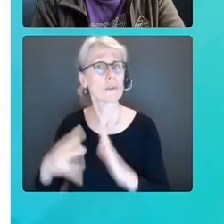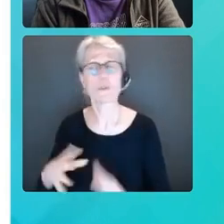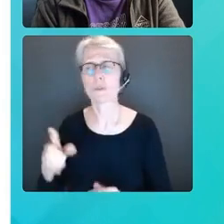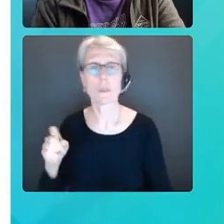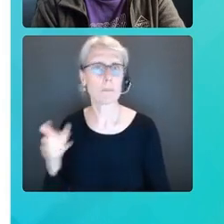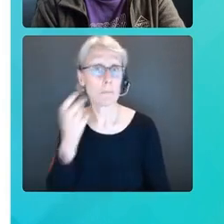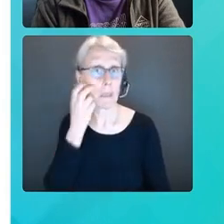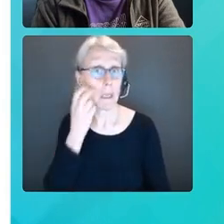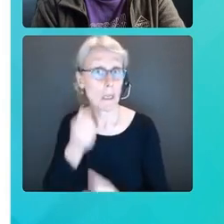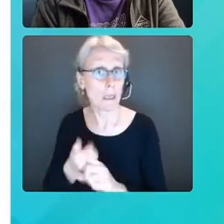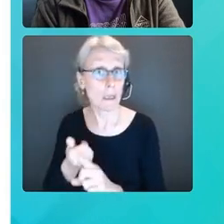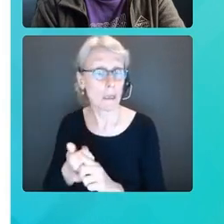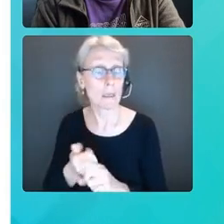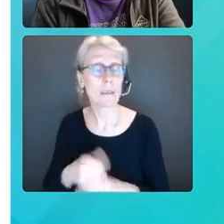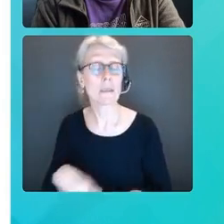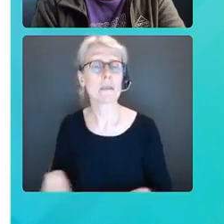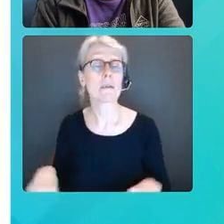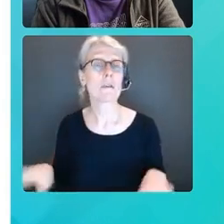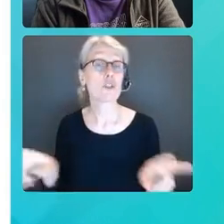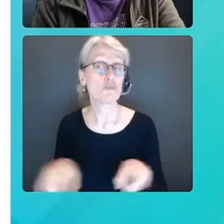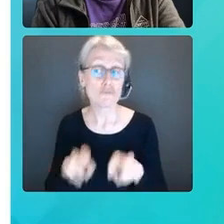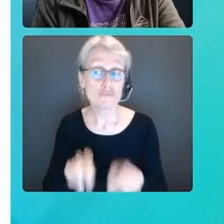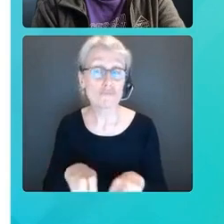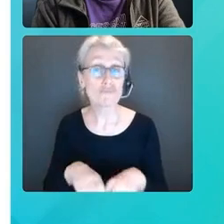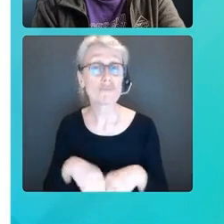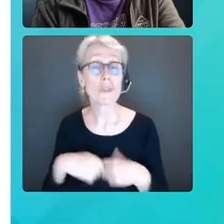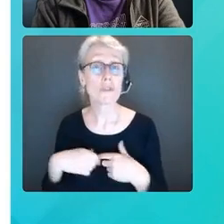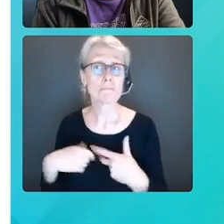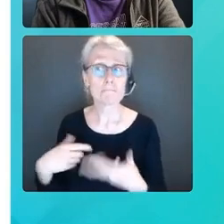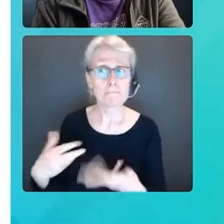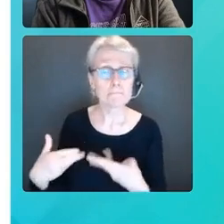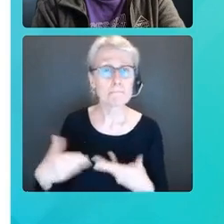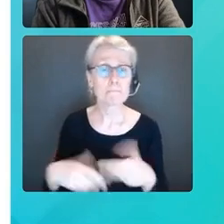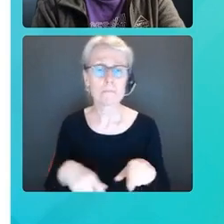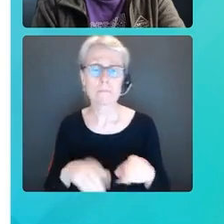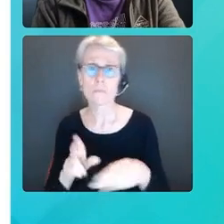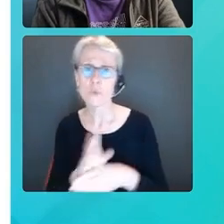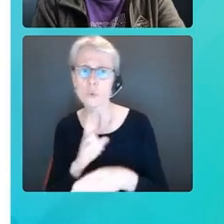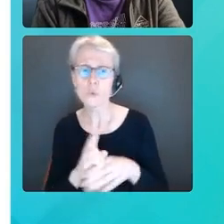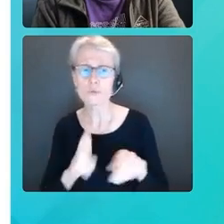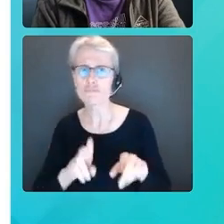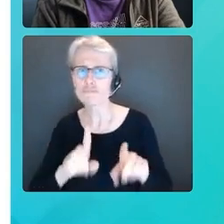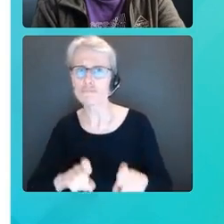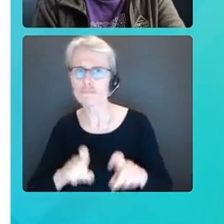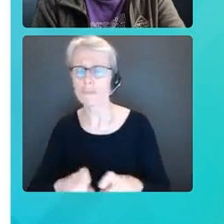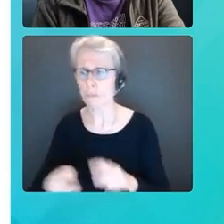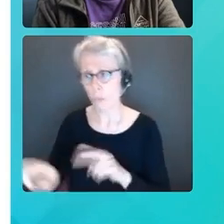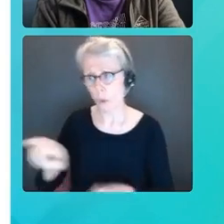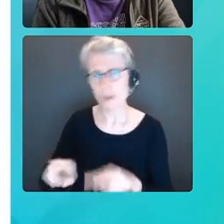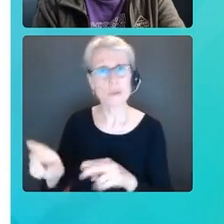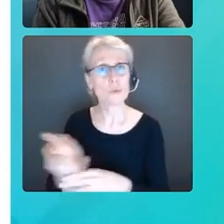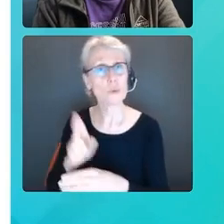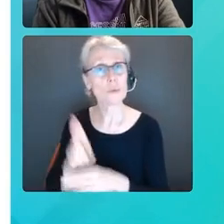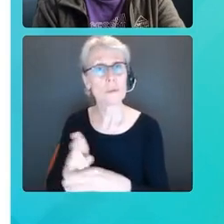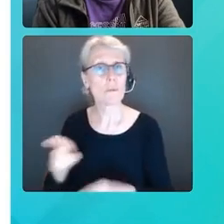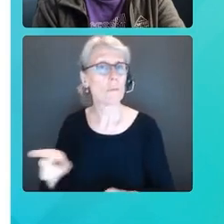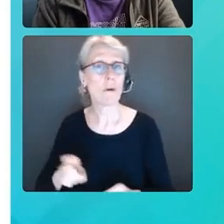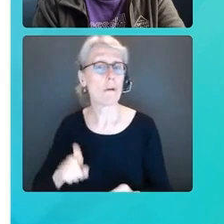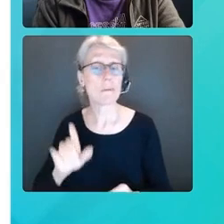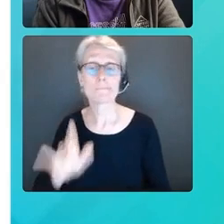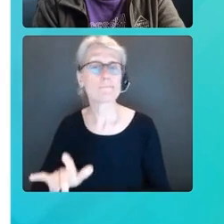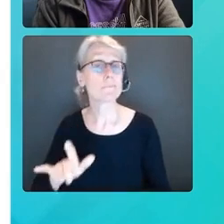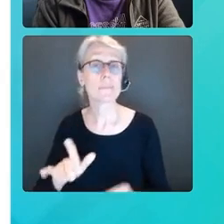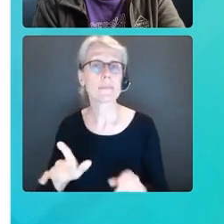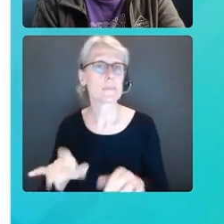mean, I've spent hundreds of hours sitting next to somebody running a usability lab, watching somebody use it, and pretty much everybody uses the standard